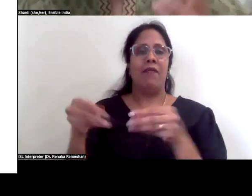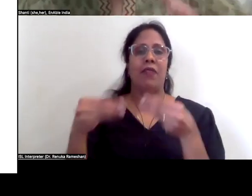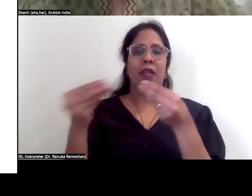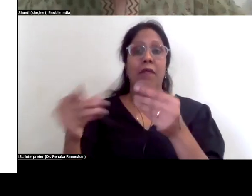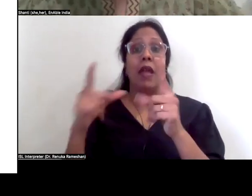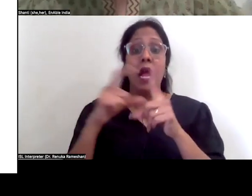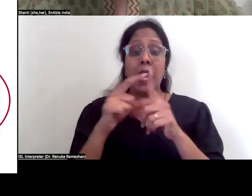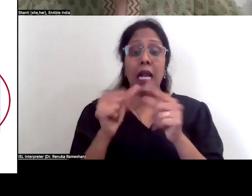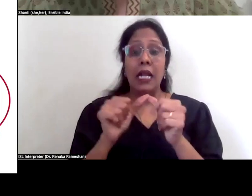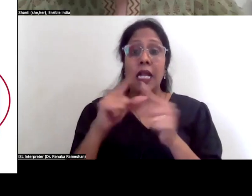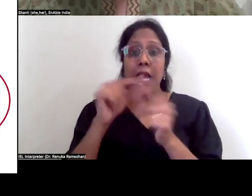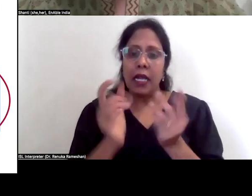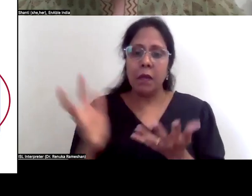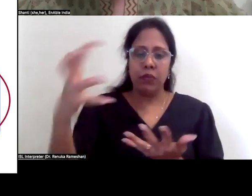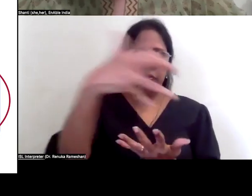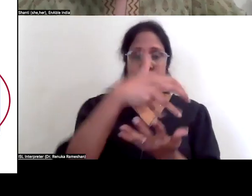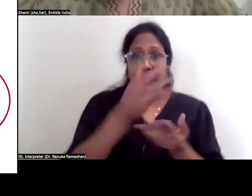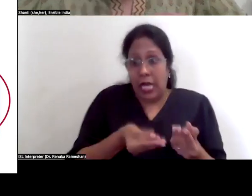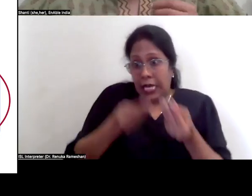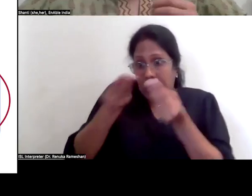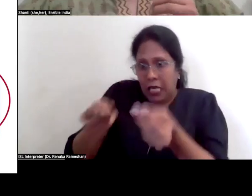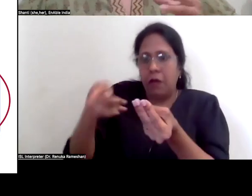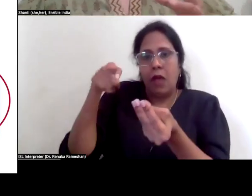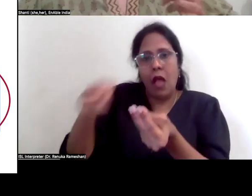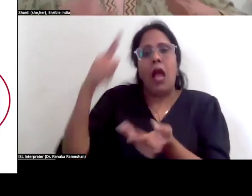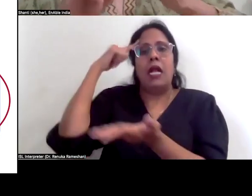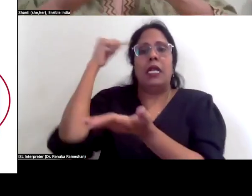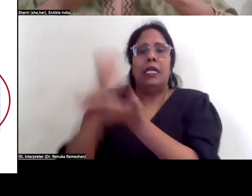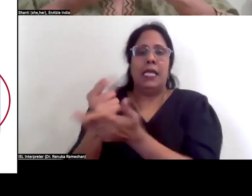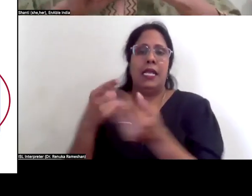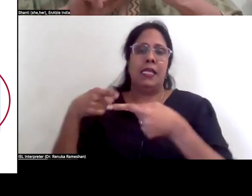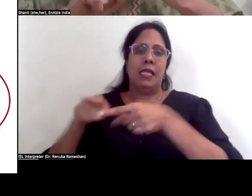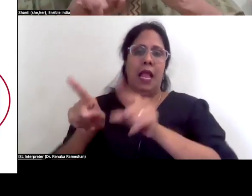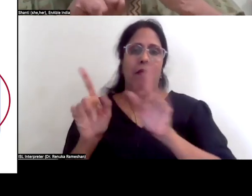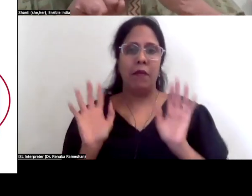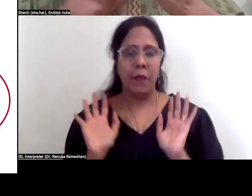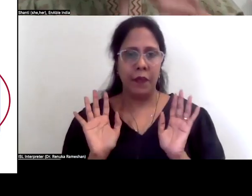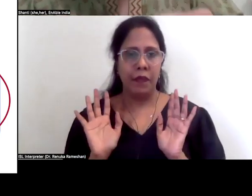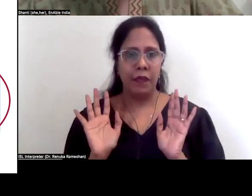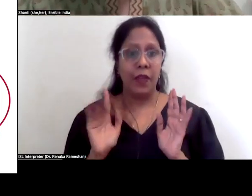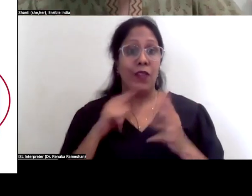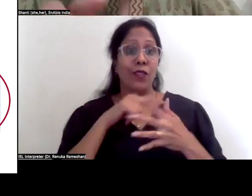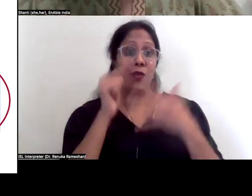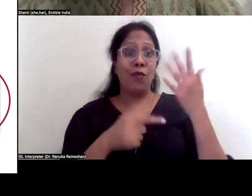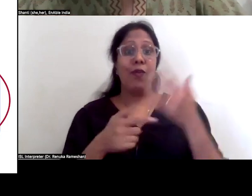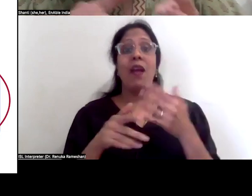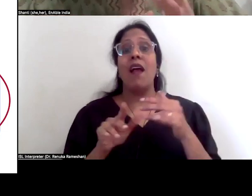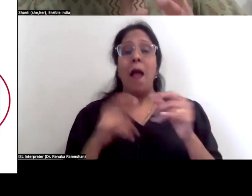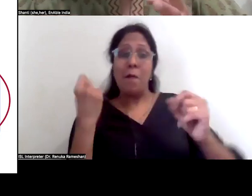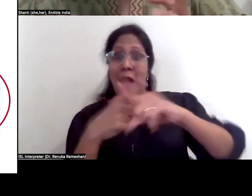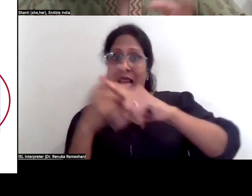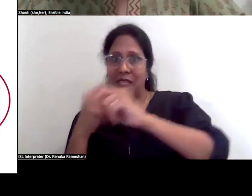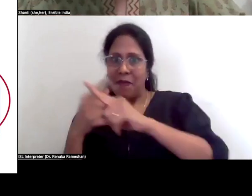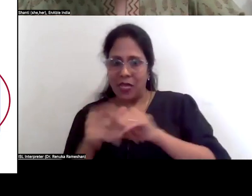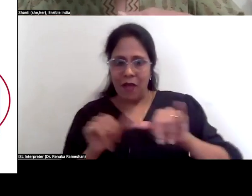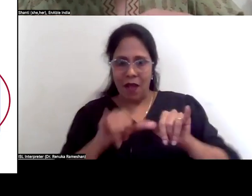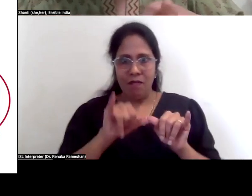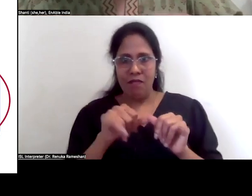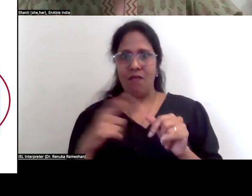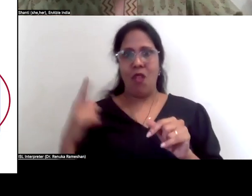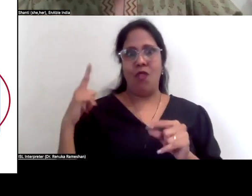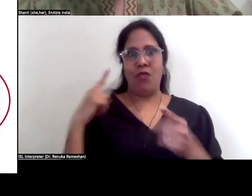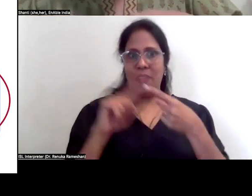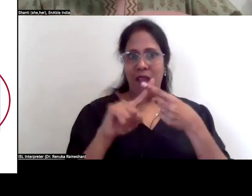and information that we are providing to you. So I've spoken about adaptive leadership, reconfiguring power